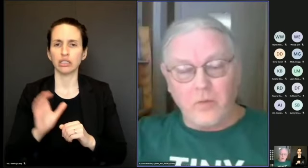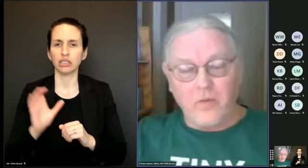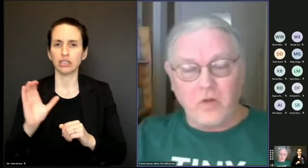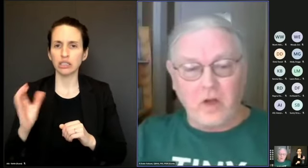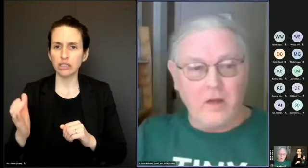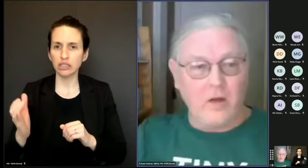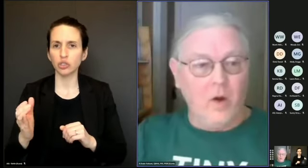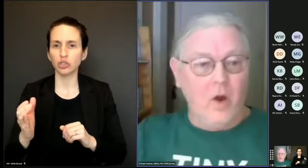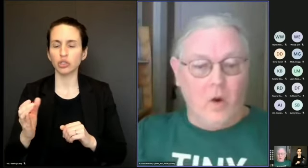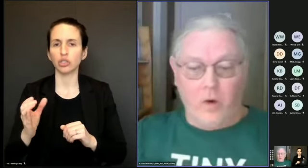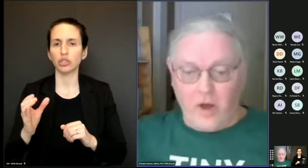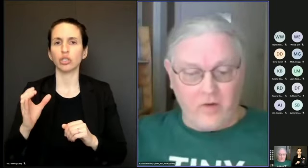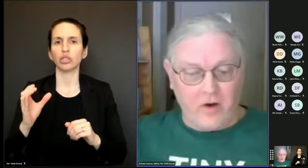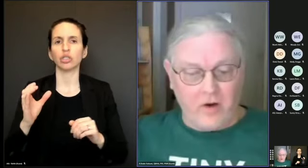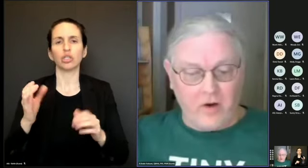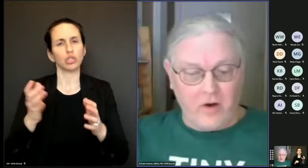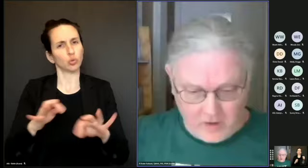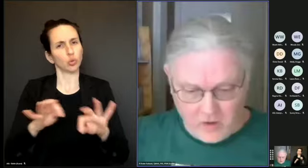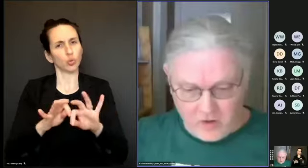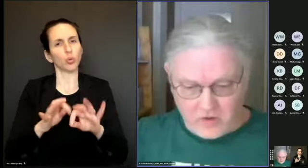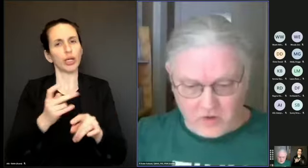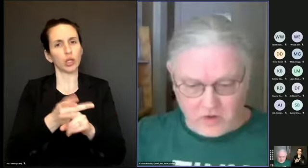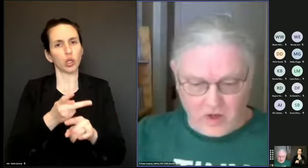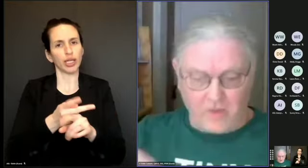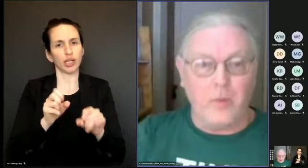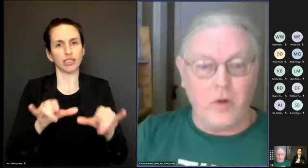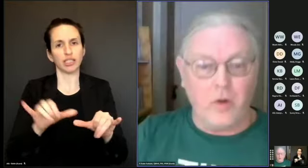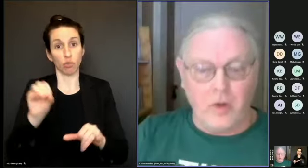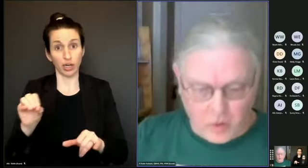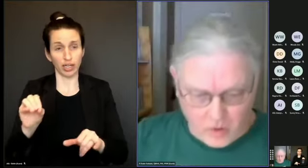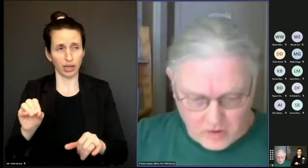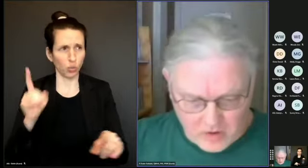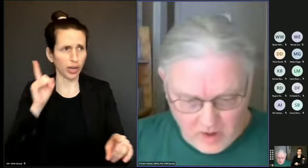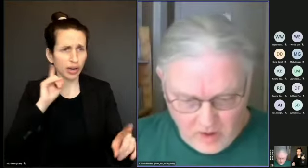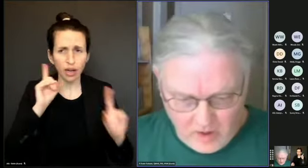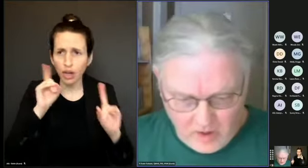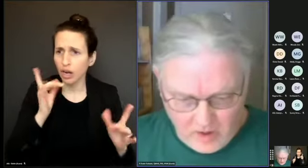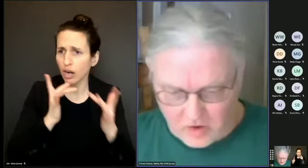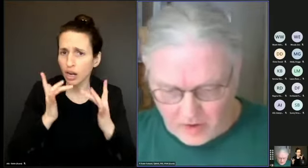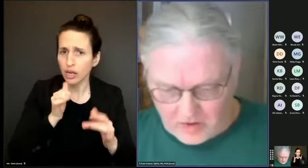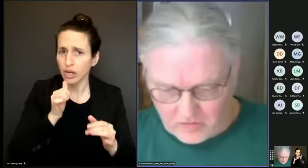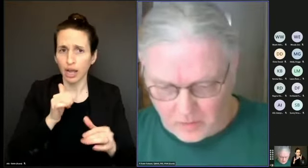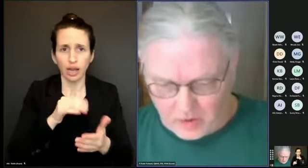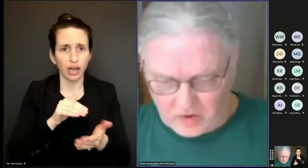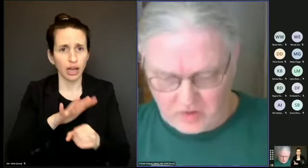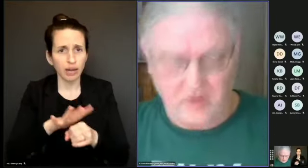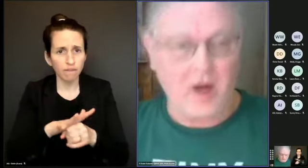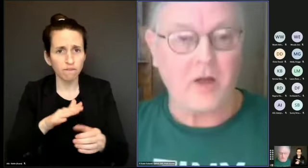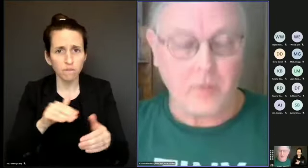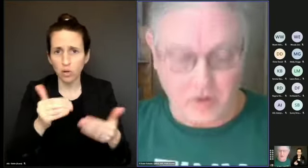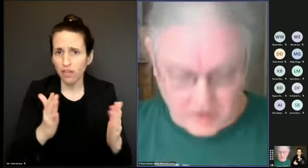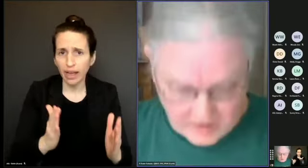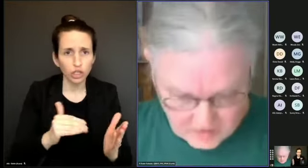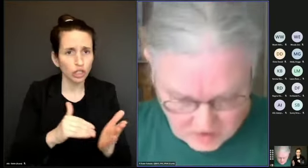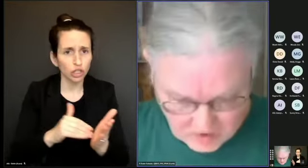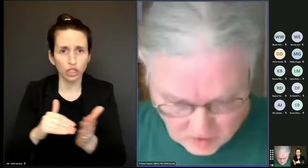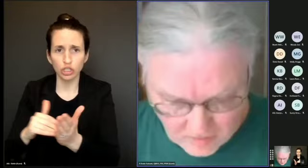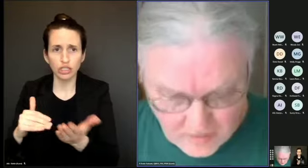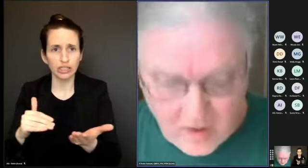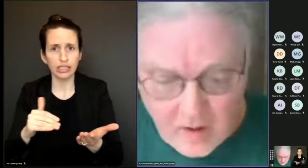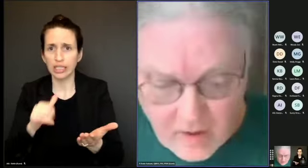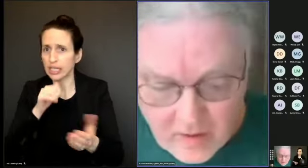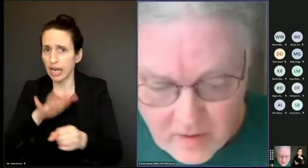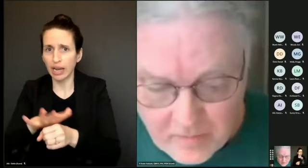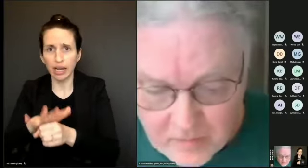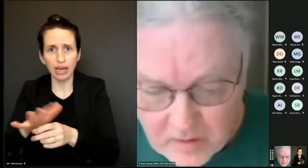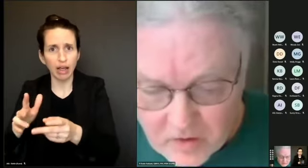critical care system of the state that we don't have enough providers, there's not enough community supports, there's no place for persons in the hospital to exit